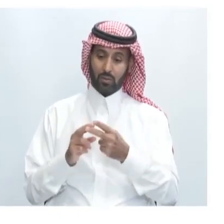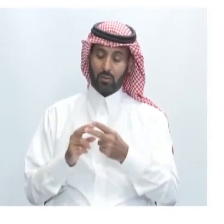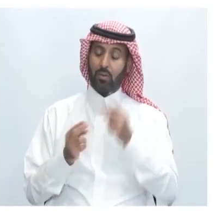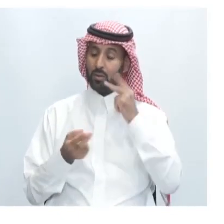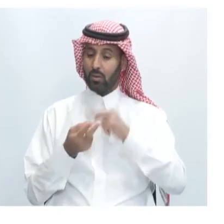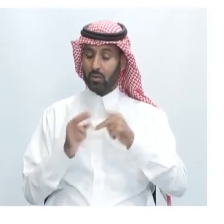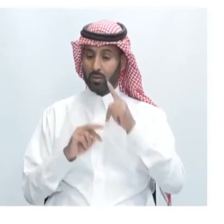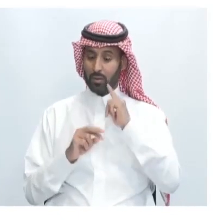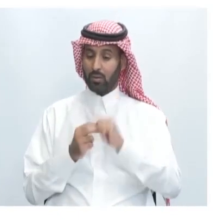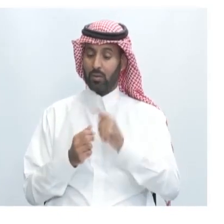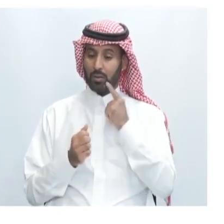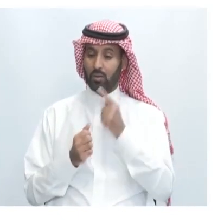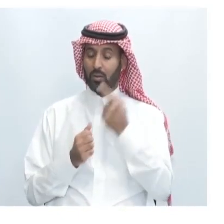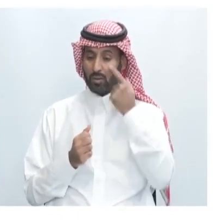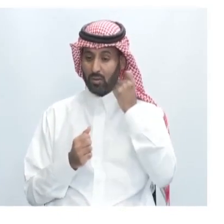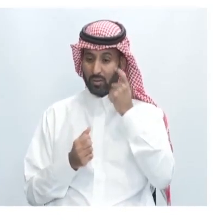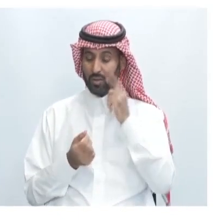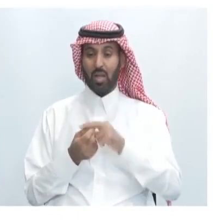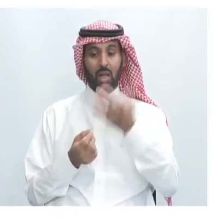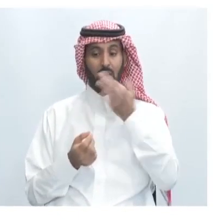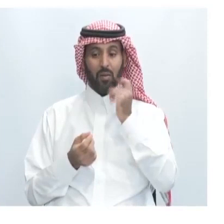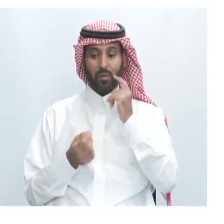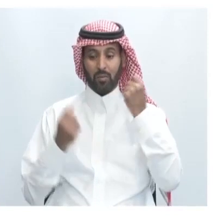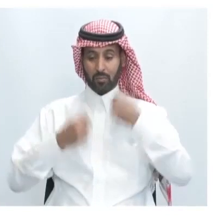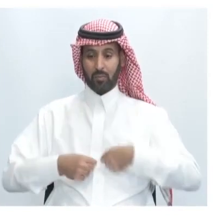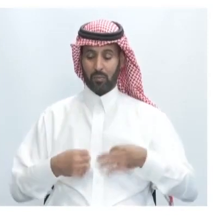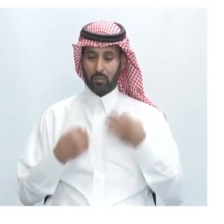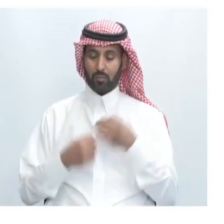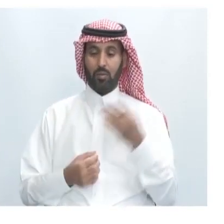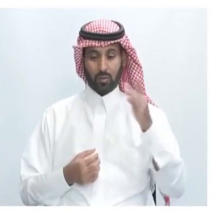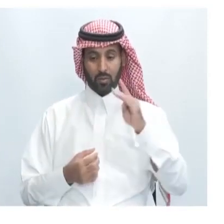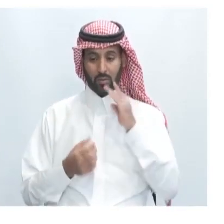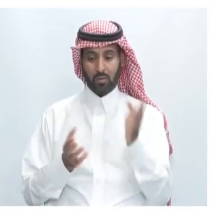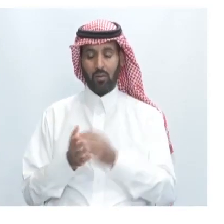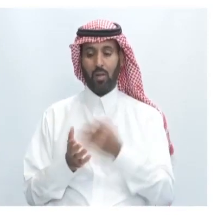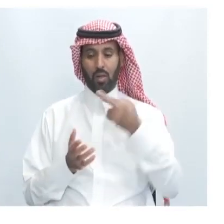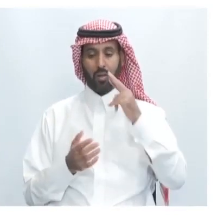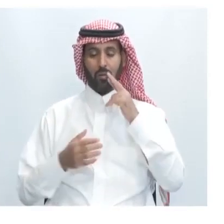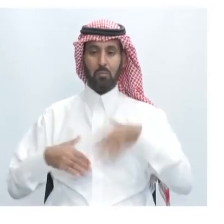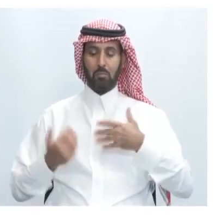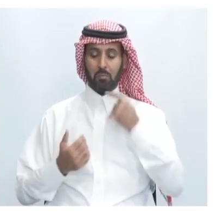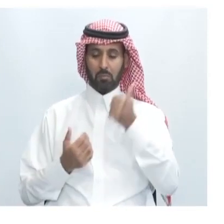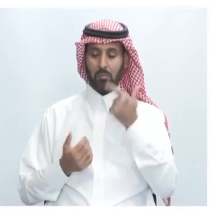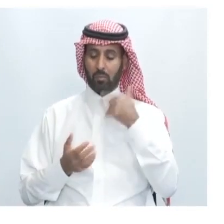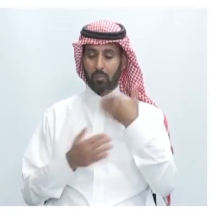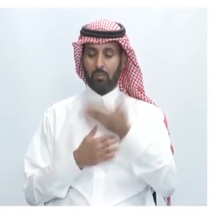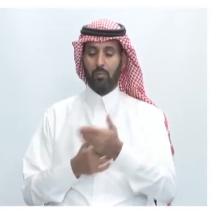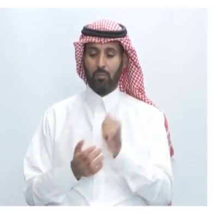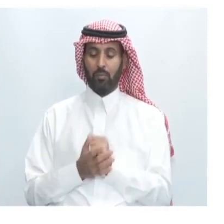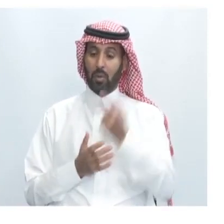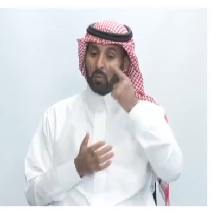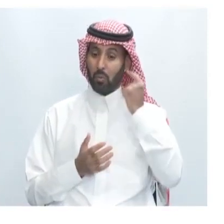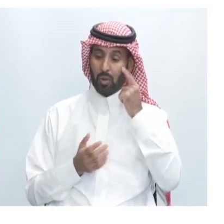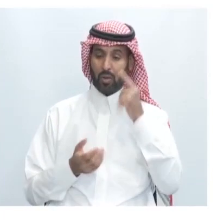color worn by a bride in China is red. In Chinese culture, red represents happiness and good luck, and so